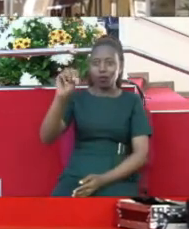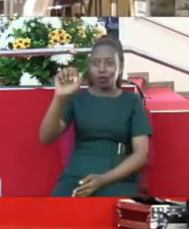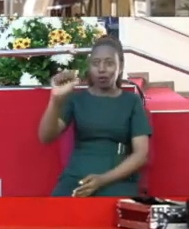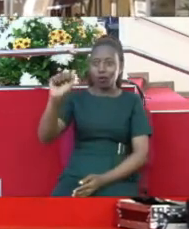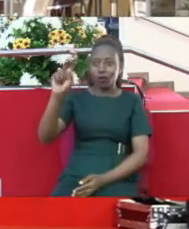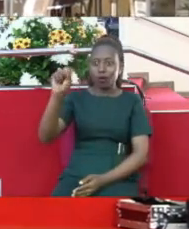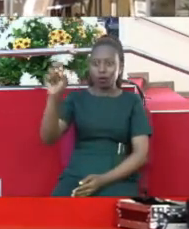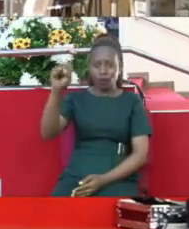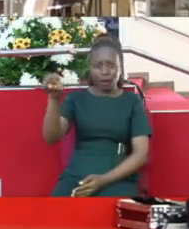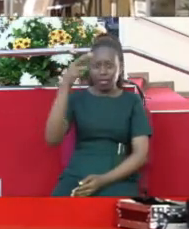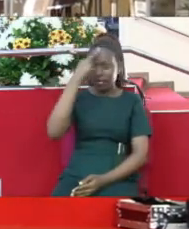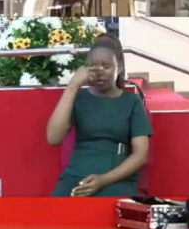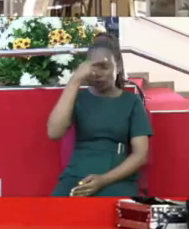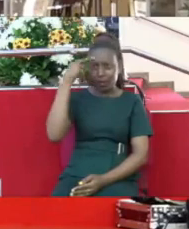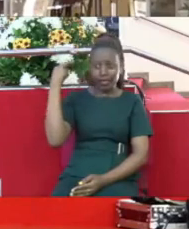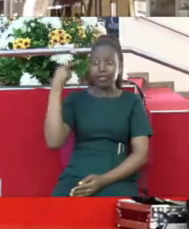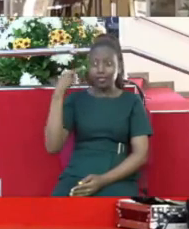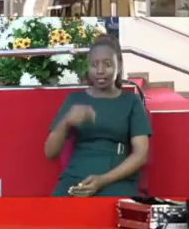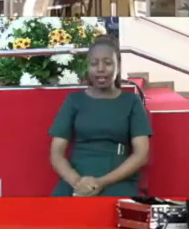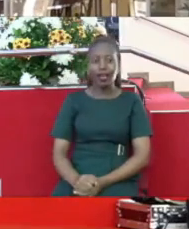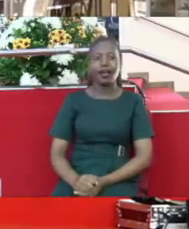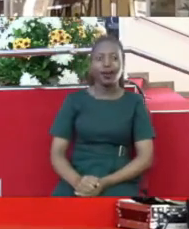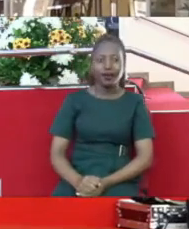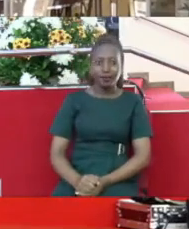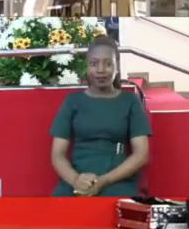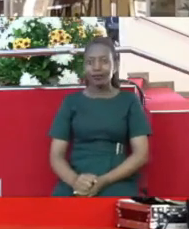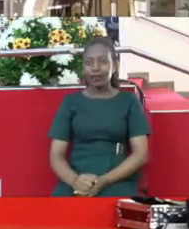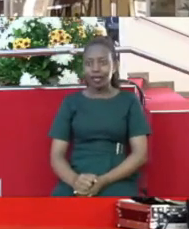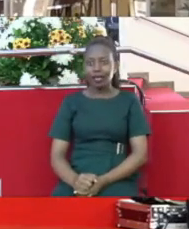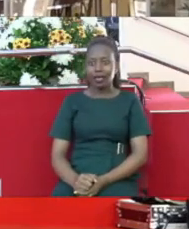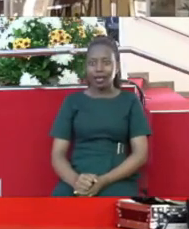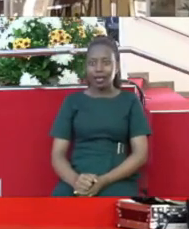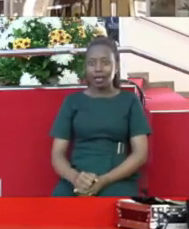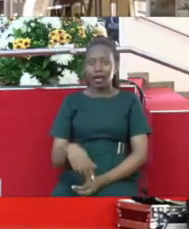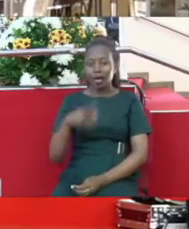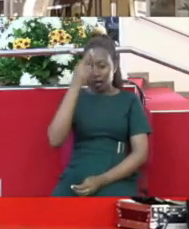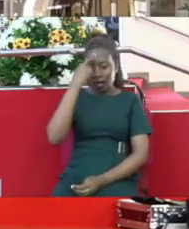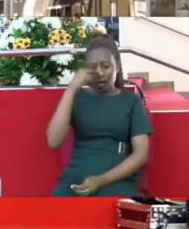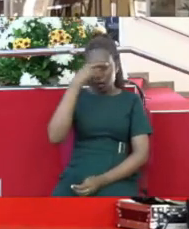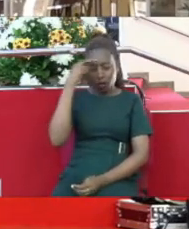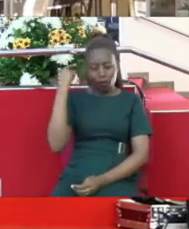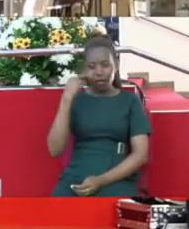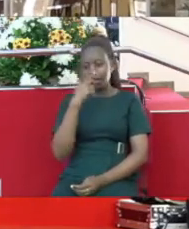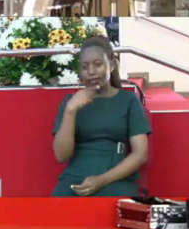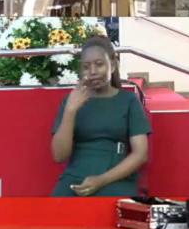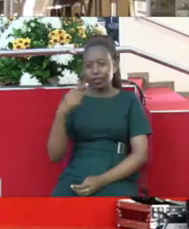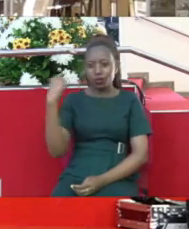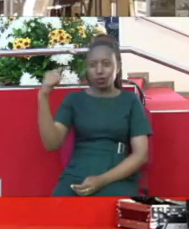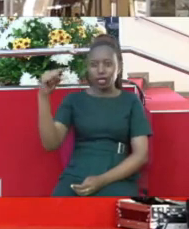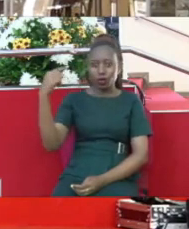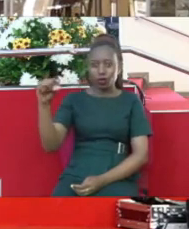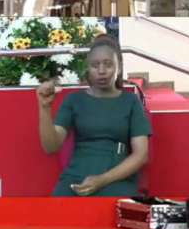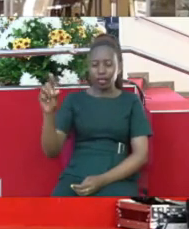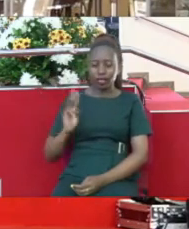And as we go into the book of Romans, tunapoingia katika kitabu cha Warumi, Romans has been said to be the gospel that we have received, we